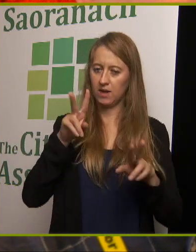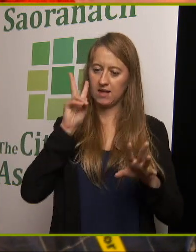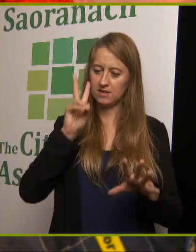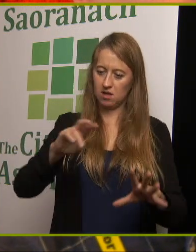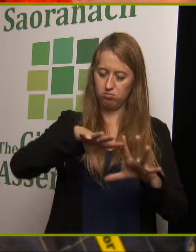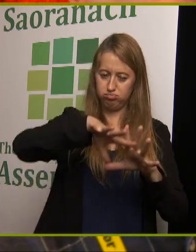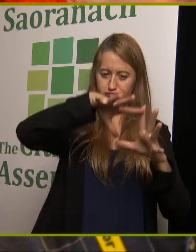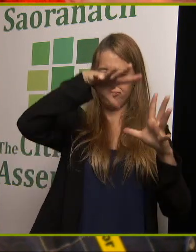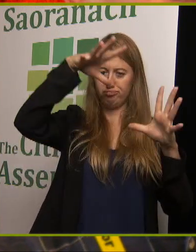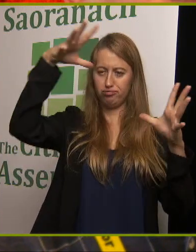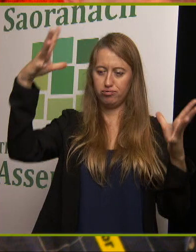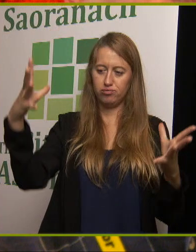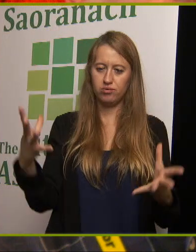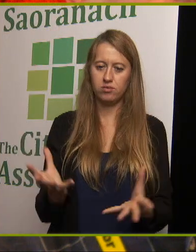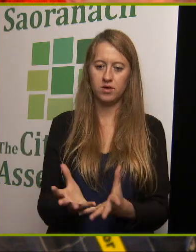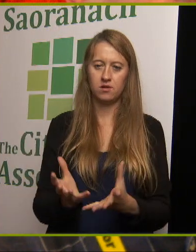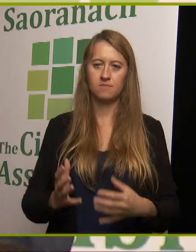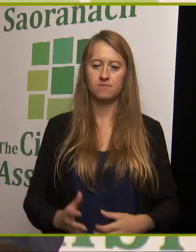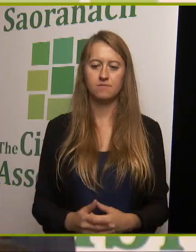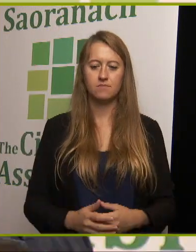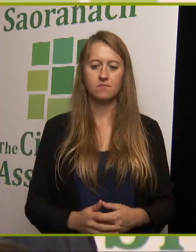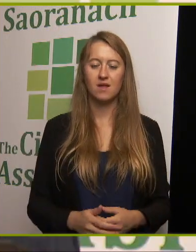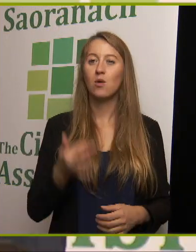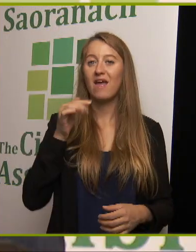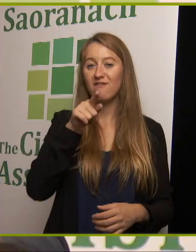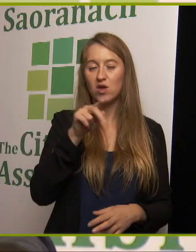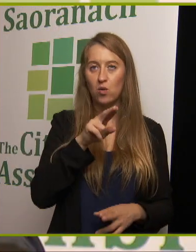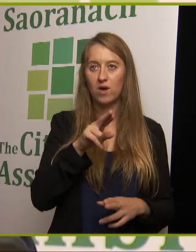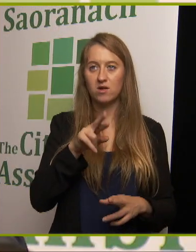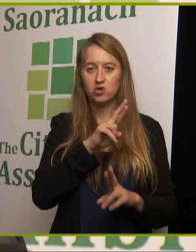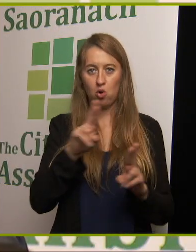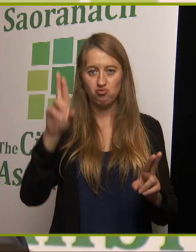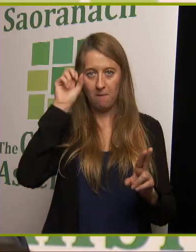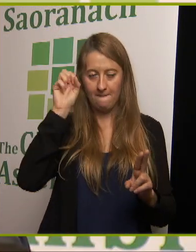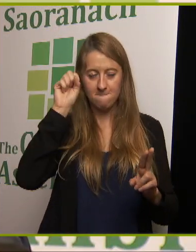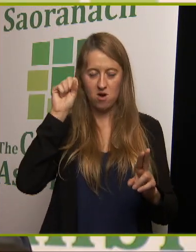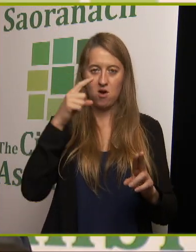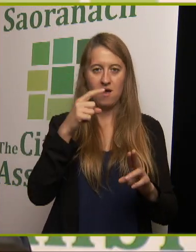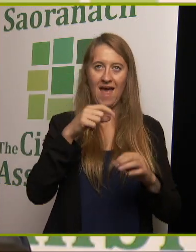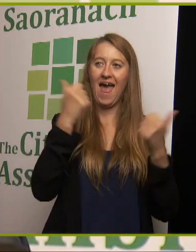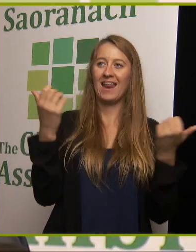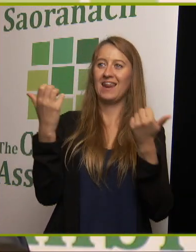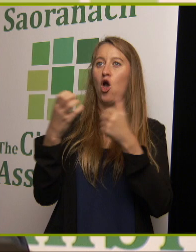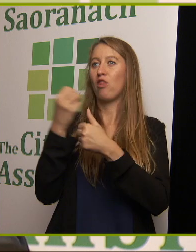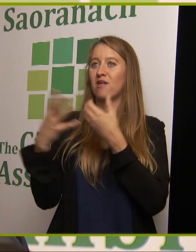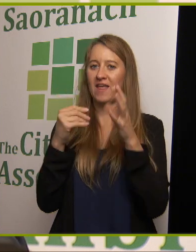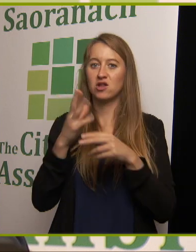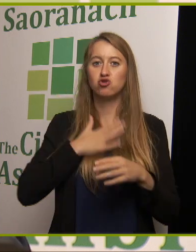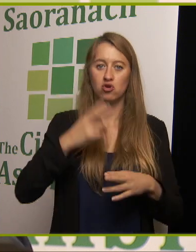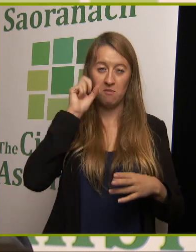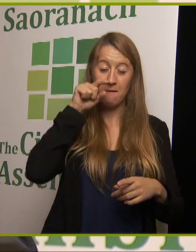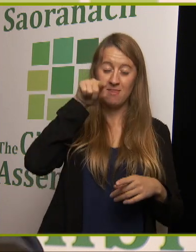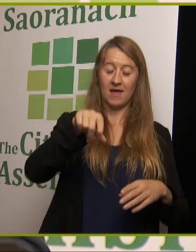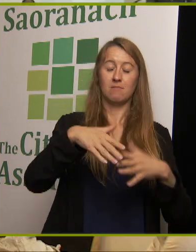So that's the first thing to take away. So if you take very little else away, it's a big thing. Okay. Now,